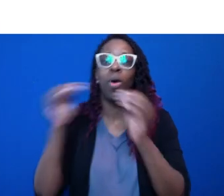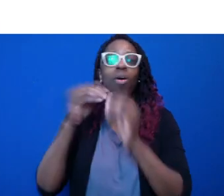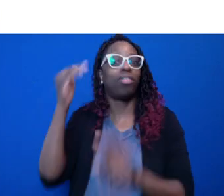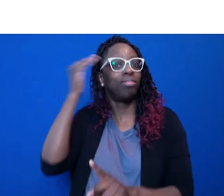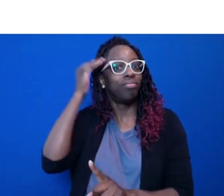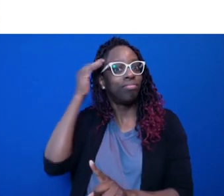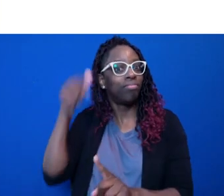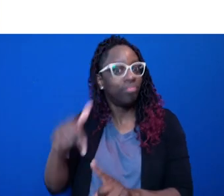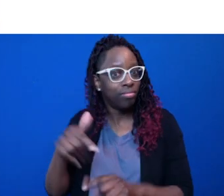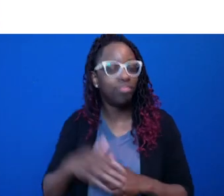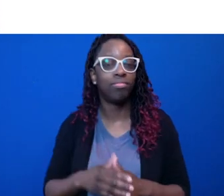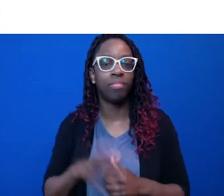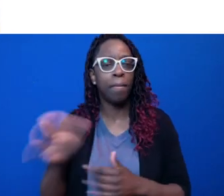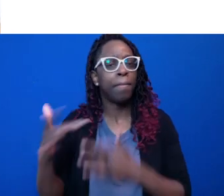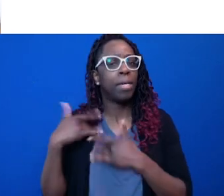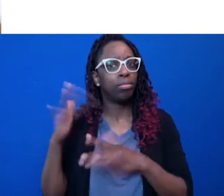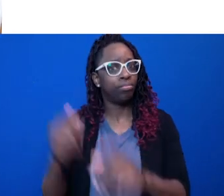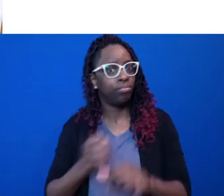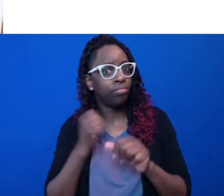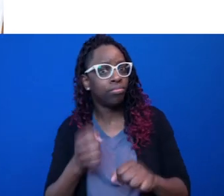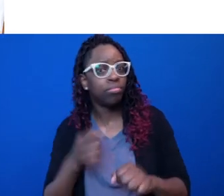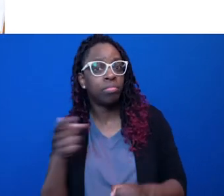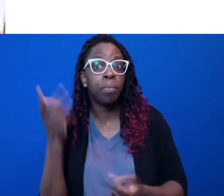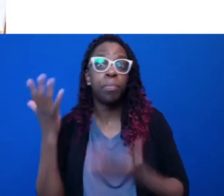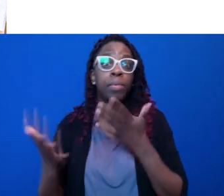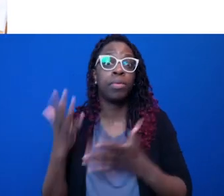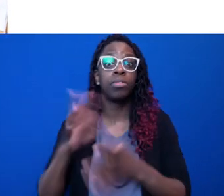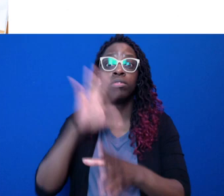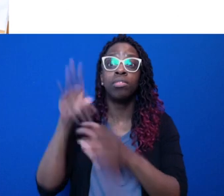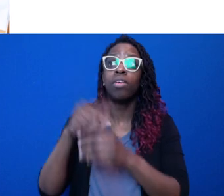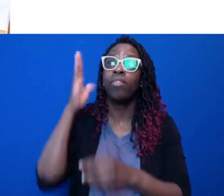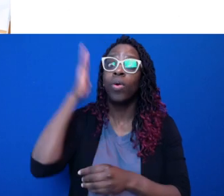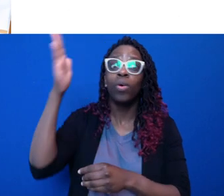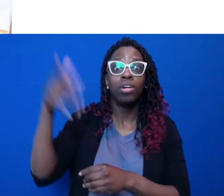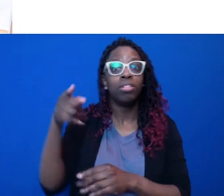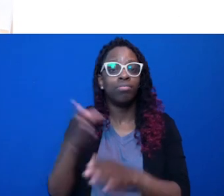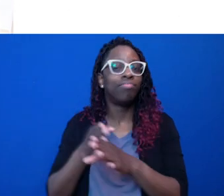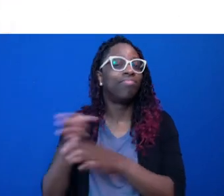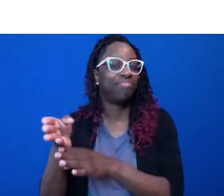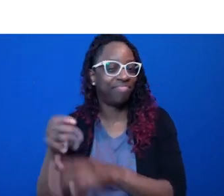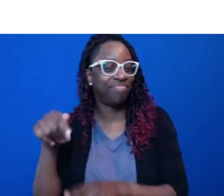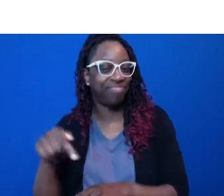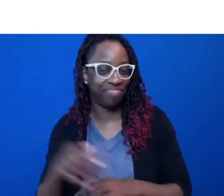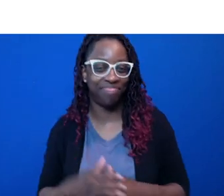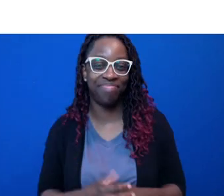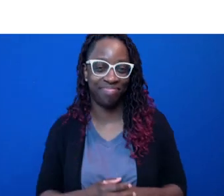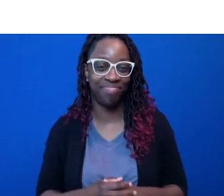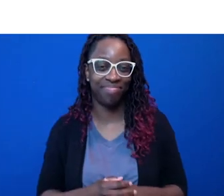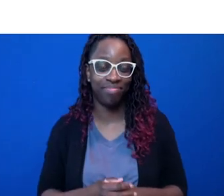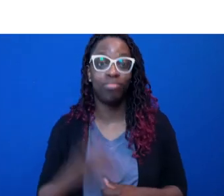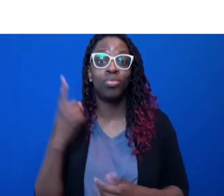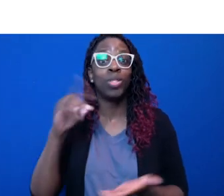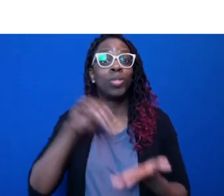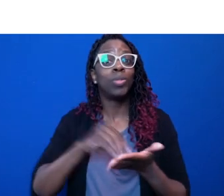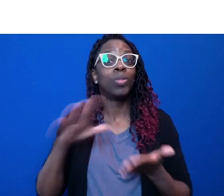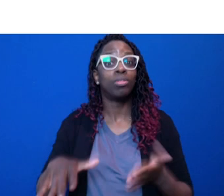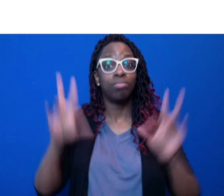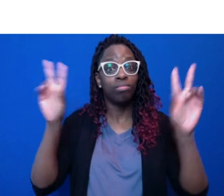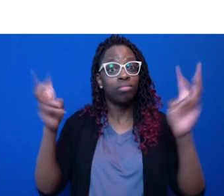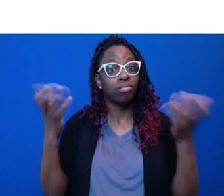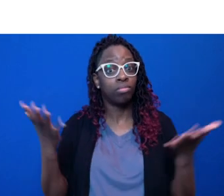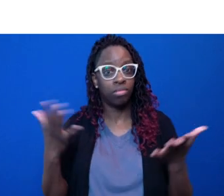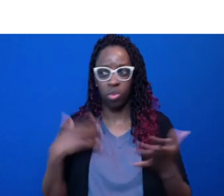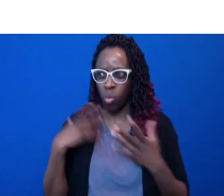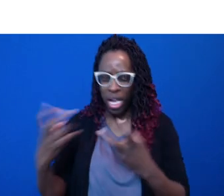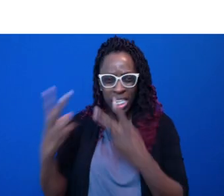STEM and a greater likelihood for our video watchers to pursue STEM careers. One student spoke for many when she